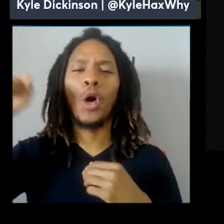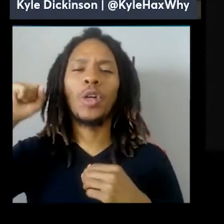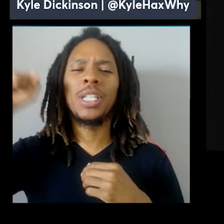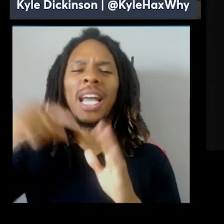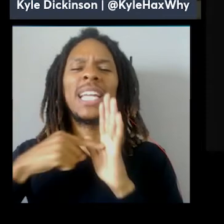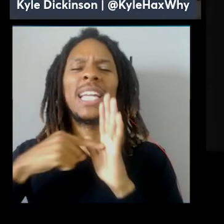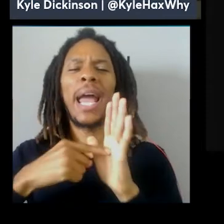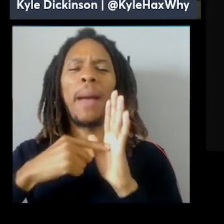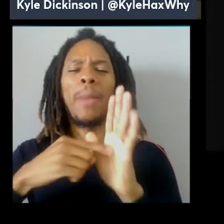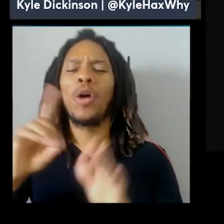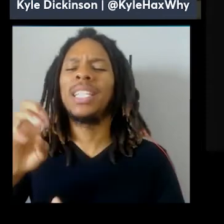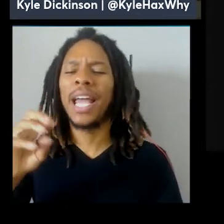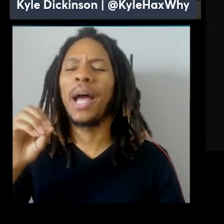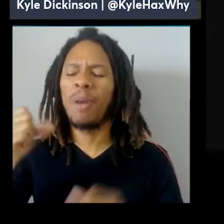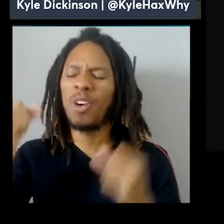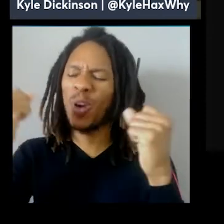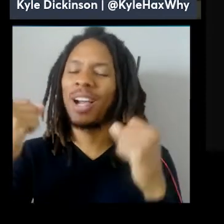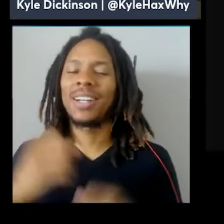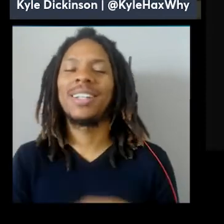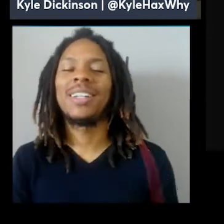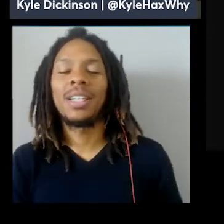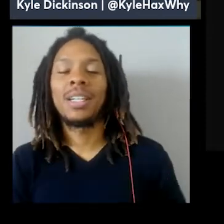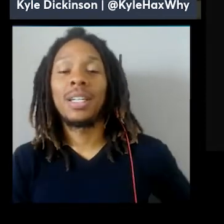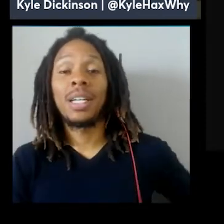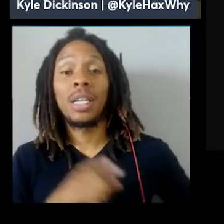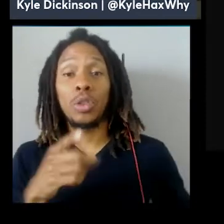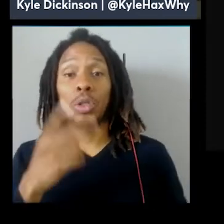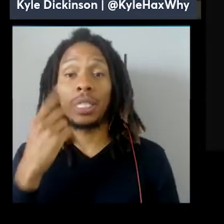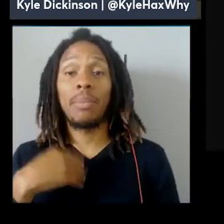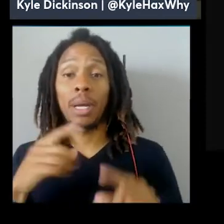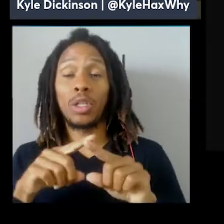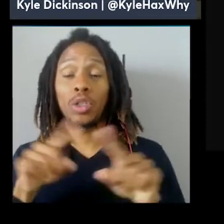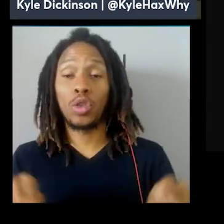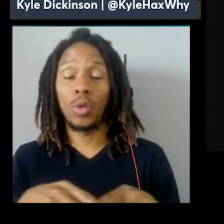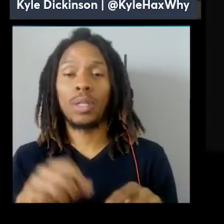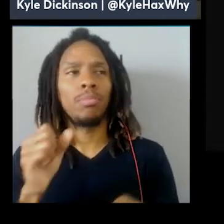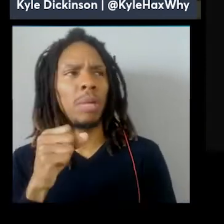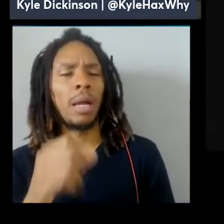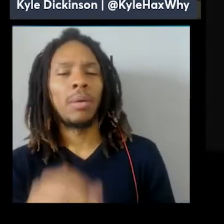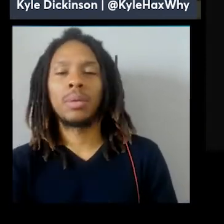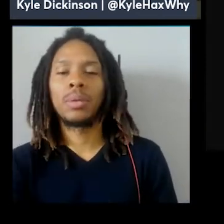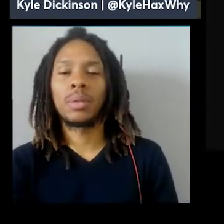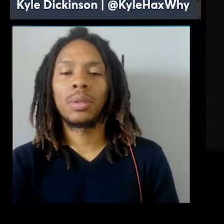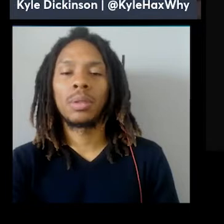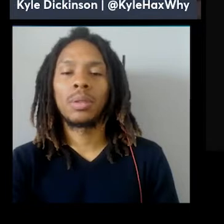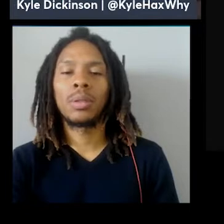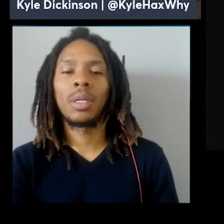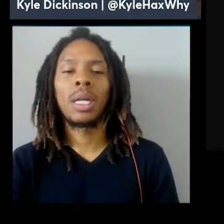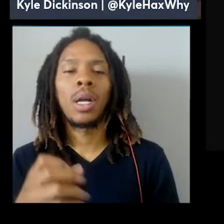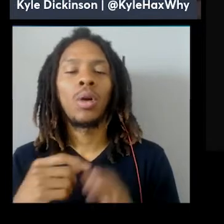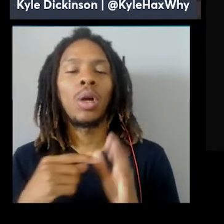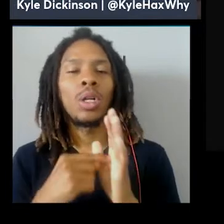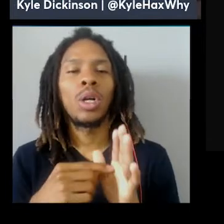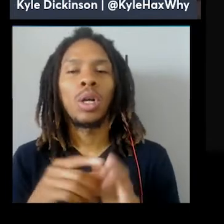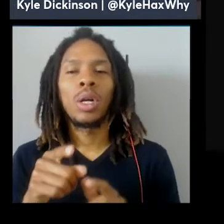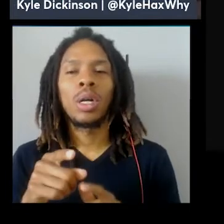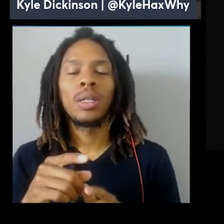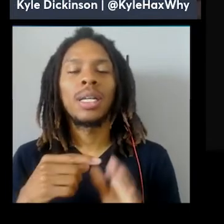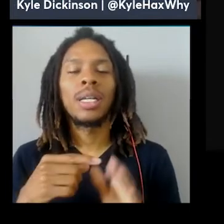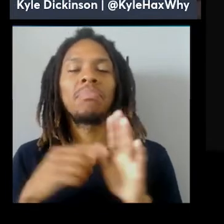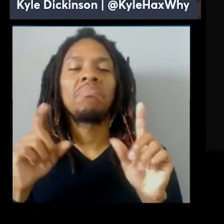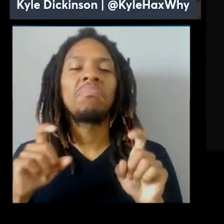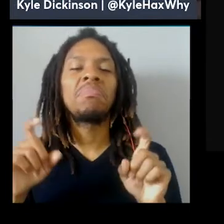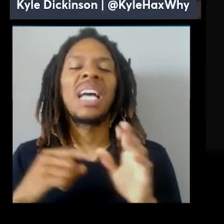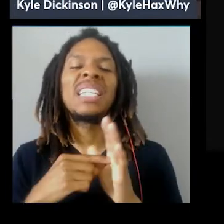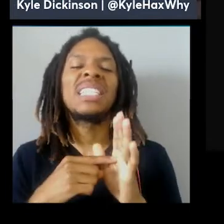Cool. So assuming you guys can see my screen. Yeah. So yeah, I wanted to show you. So here's a sample JSON document, right?